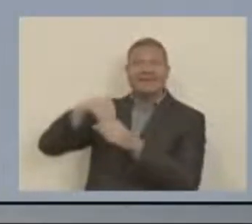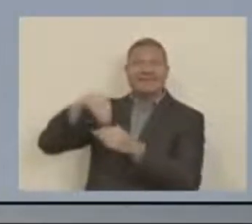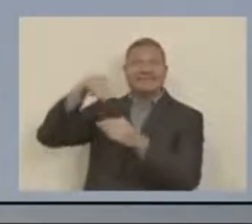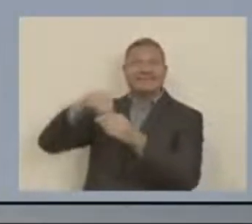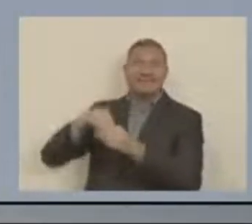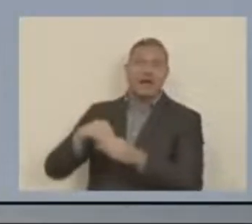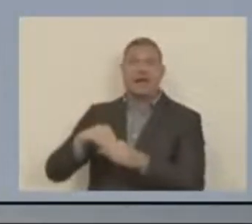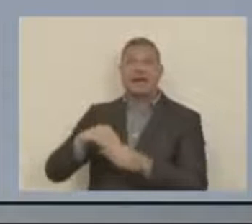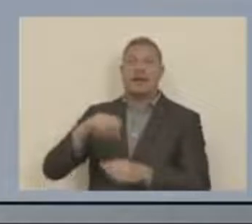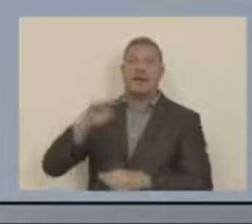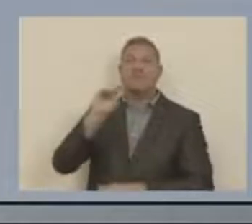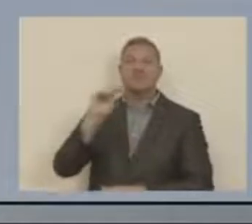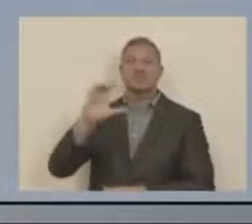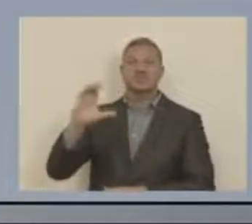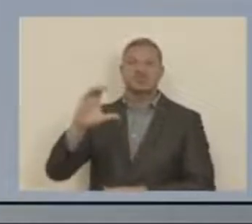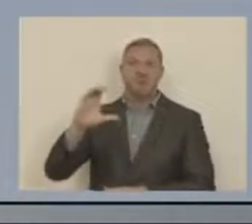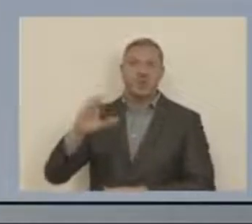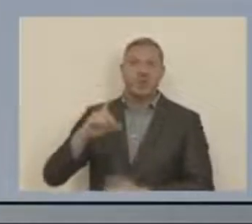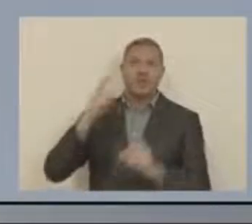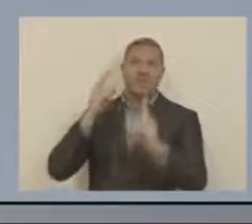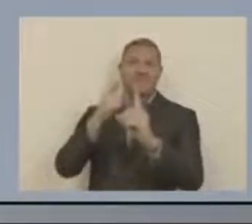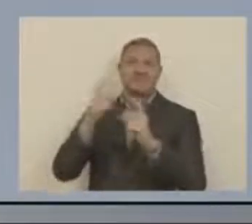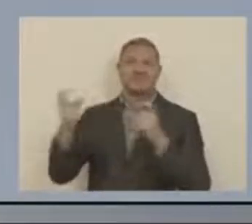the rest of the mission.